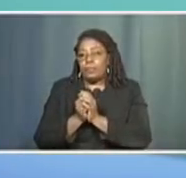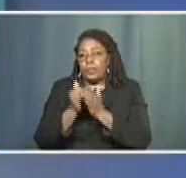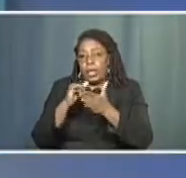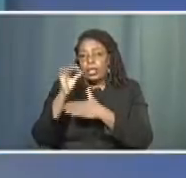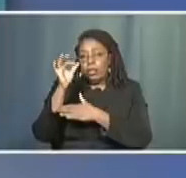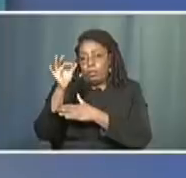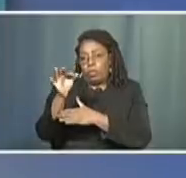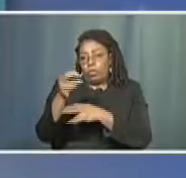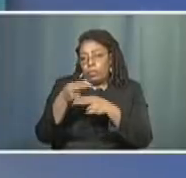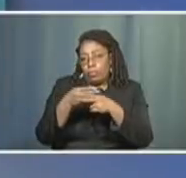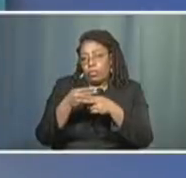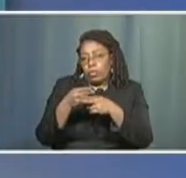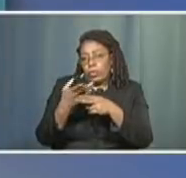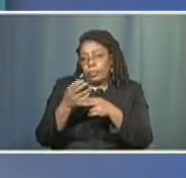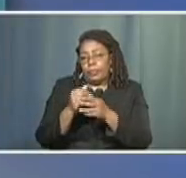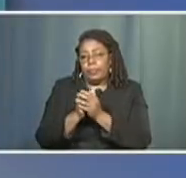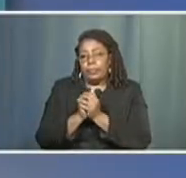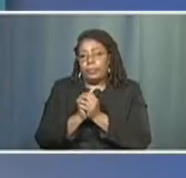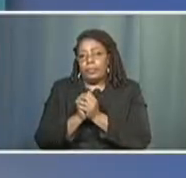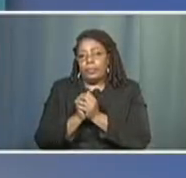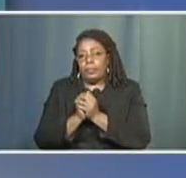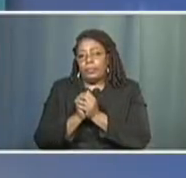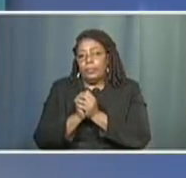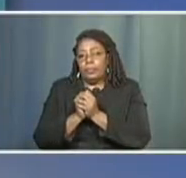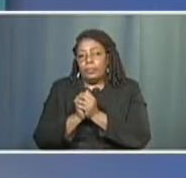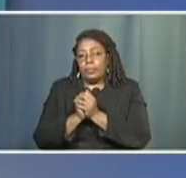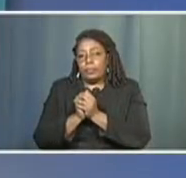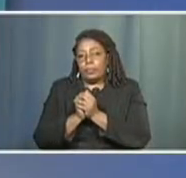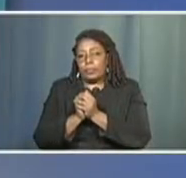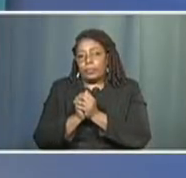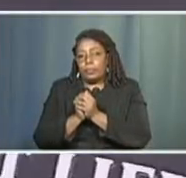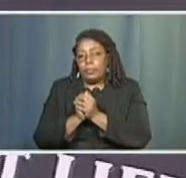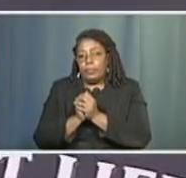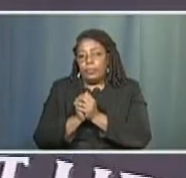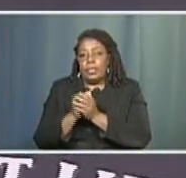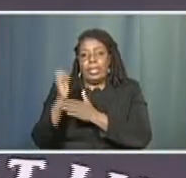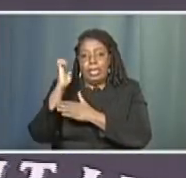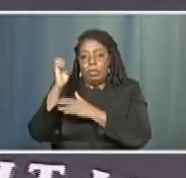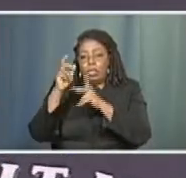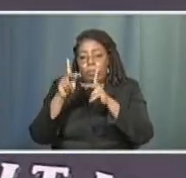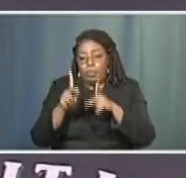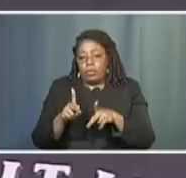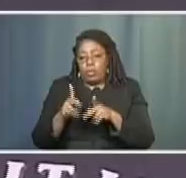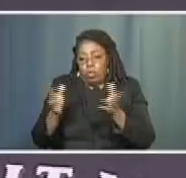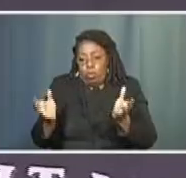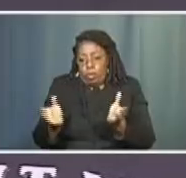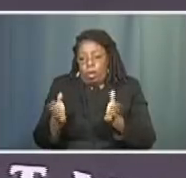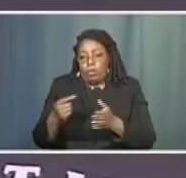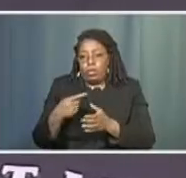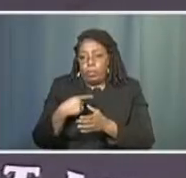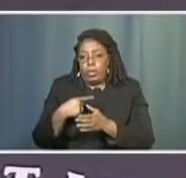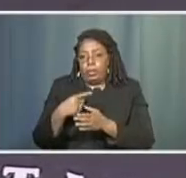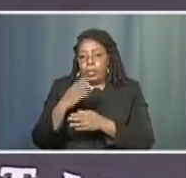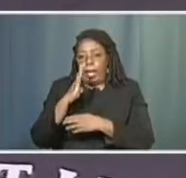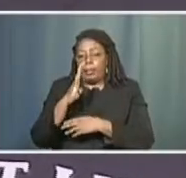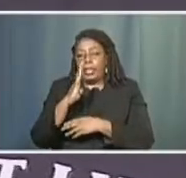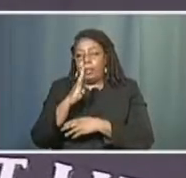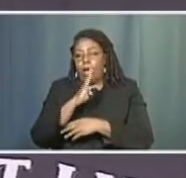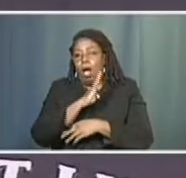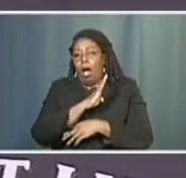future, pretty soon. He was a person who was behind me when I became Commodore in Black Point